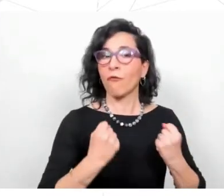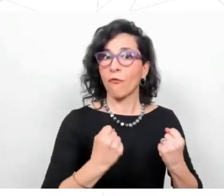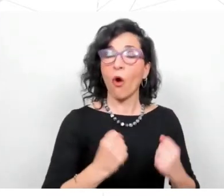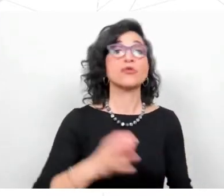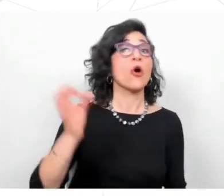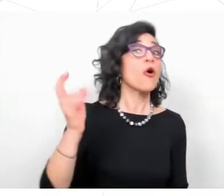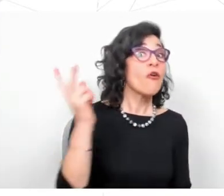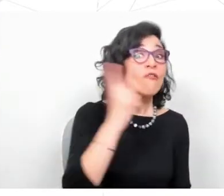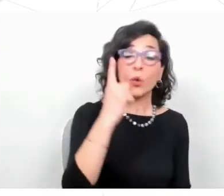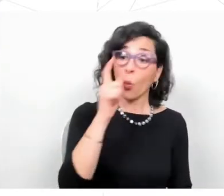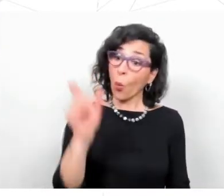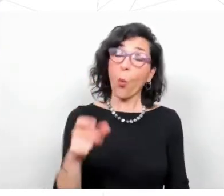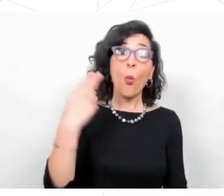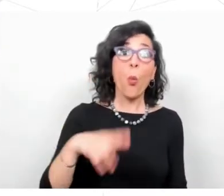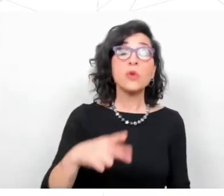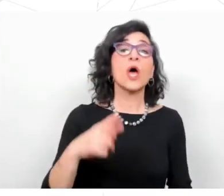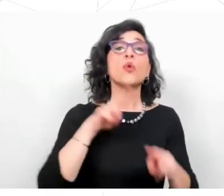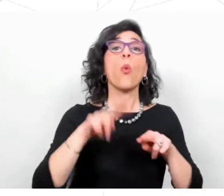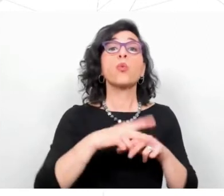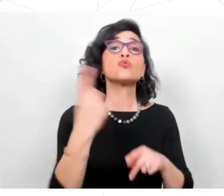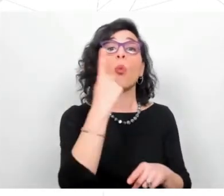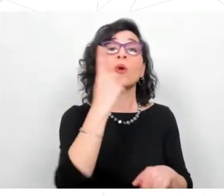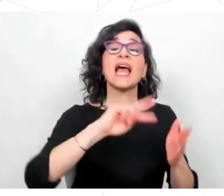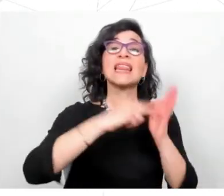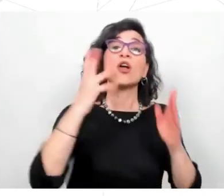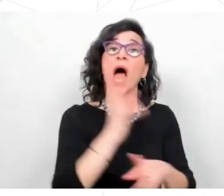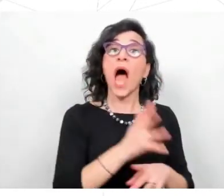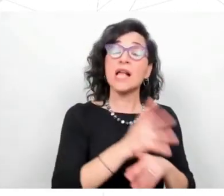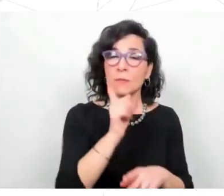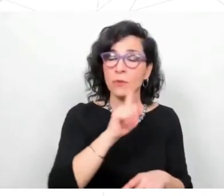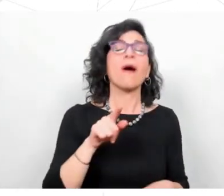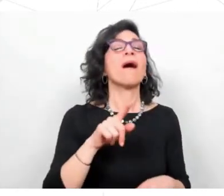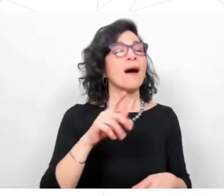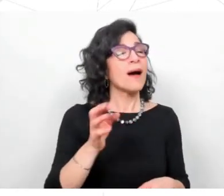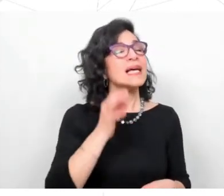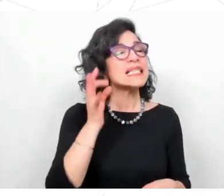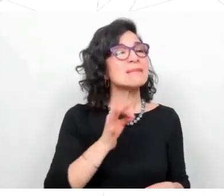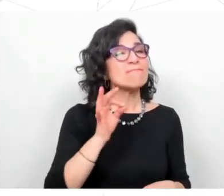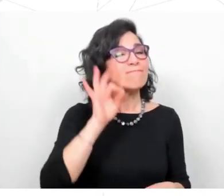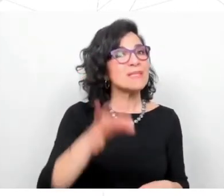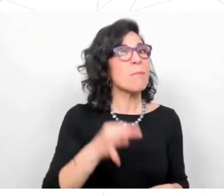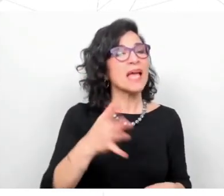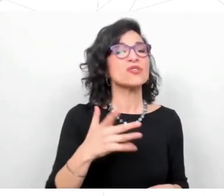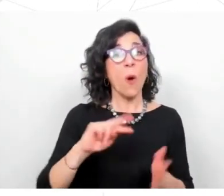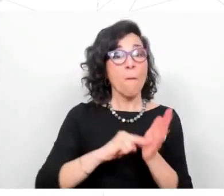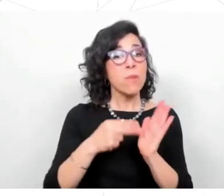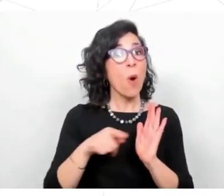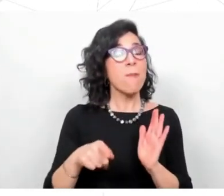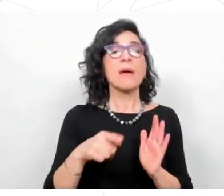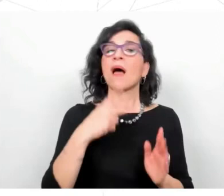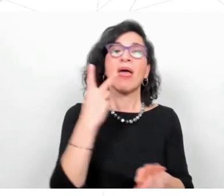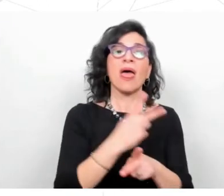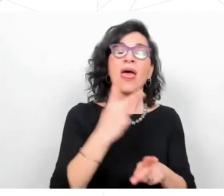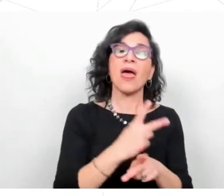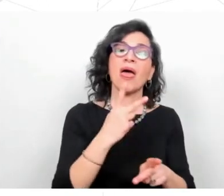user only uses one accessible technology. Oftentimes, issues require a blended, layered approach